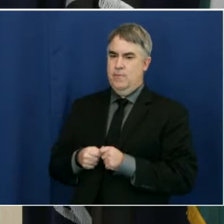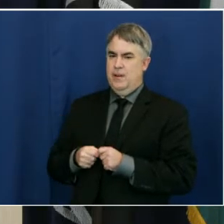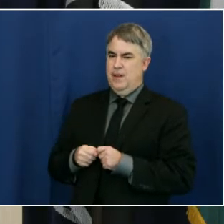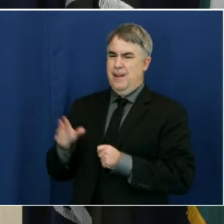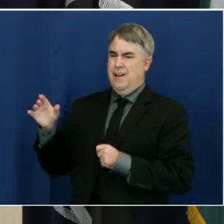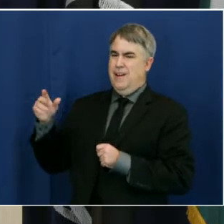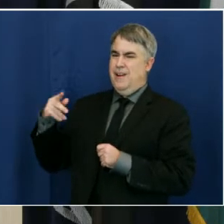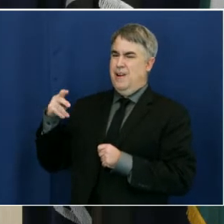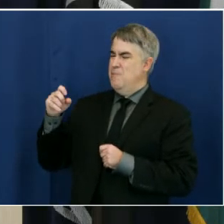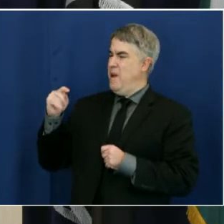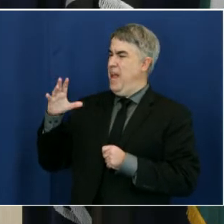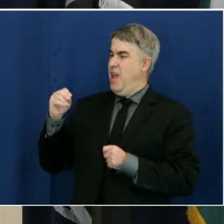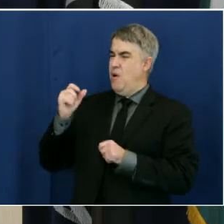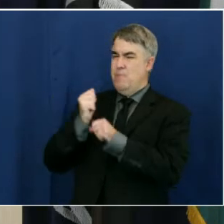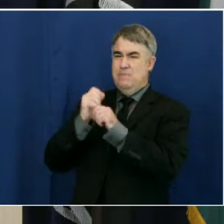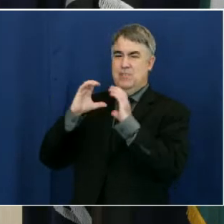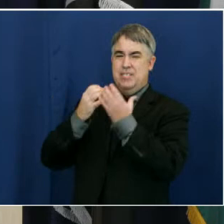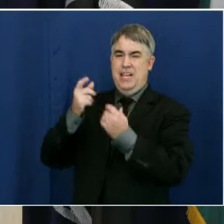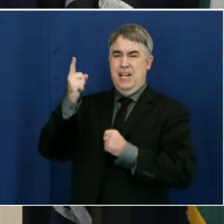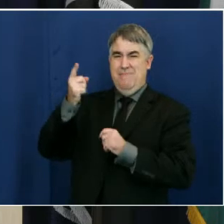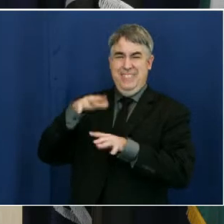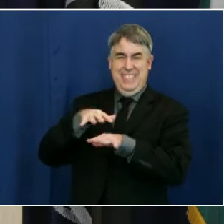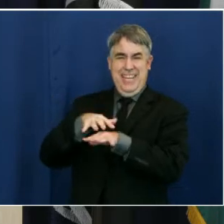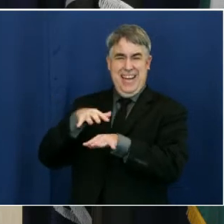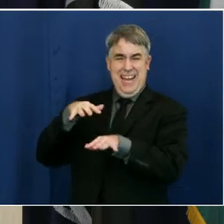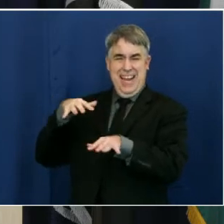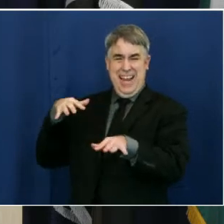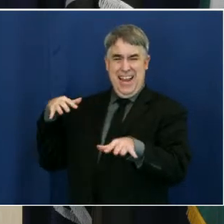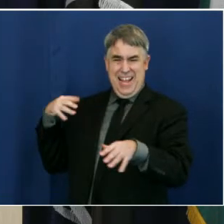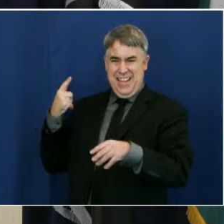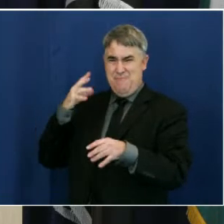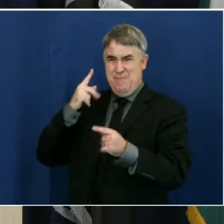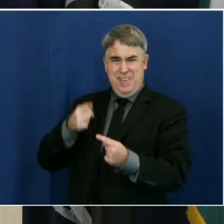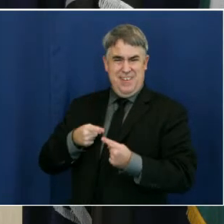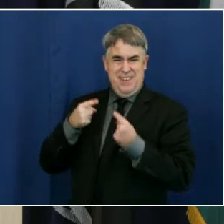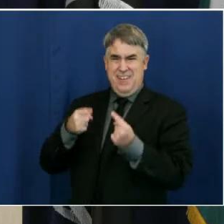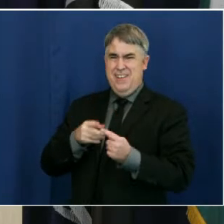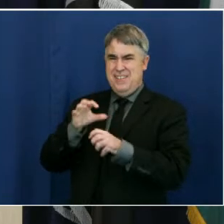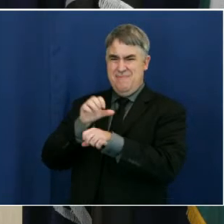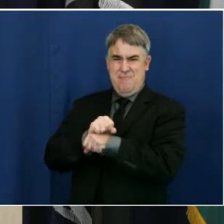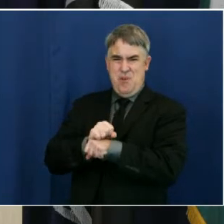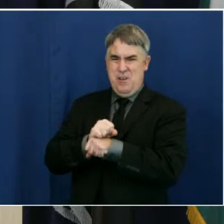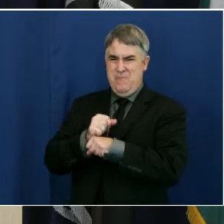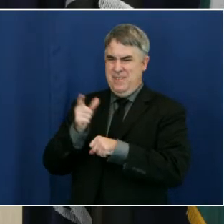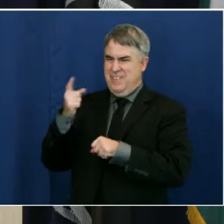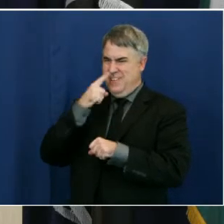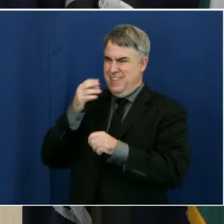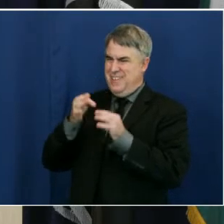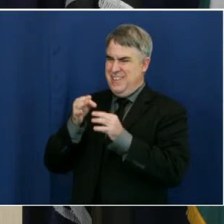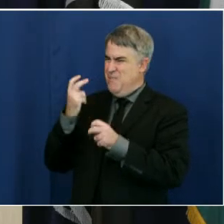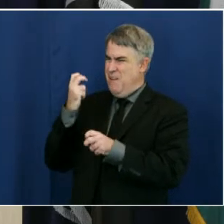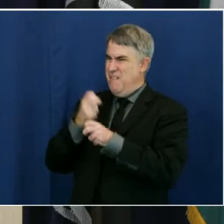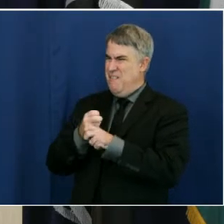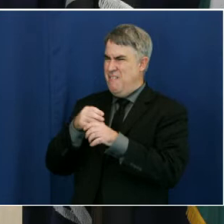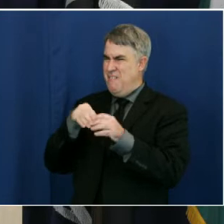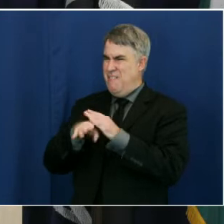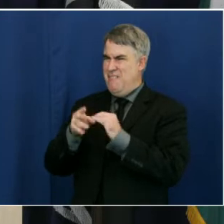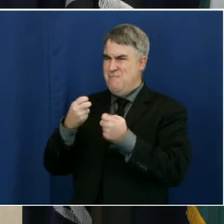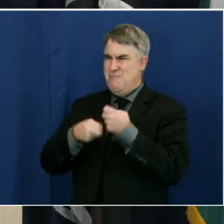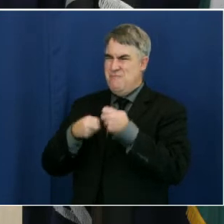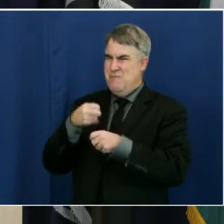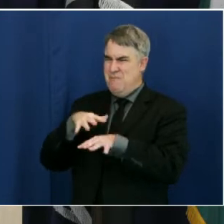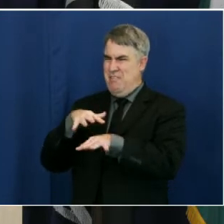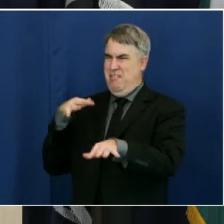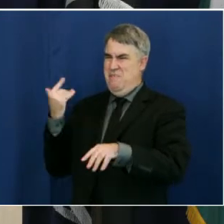are having difficulties in scheduling appointments. Can you please explain what's making things so difficult to get vaccines to people? Yeah, there's